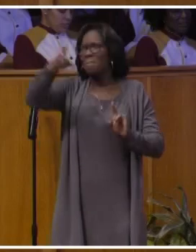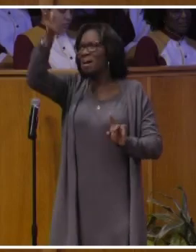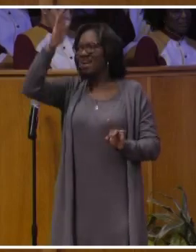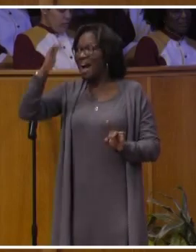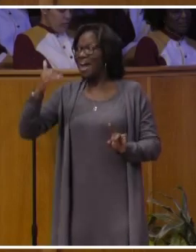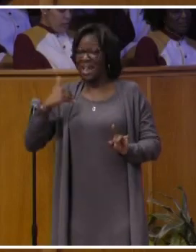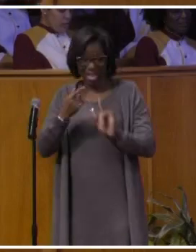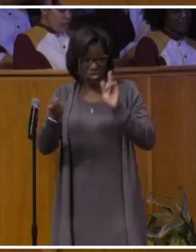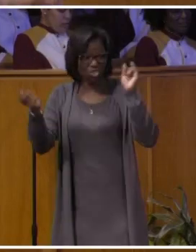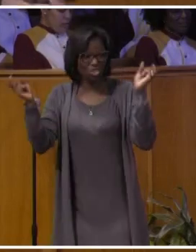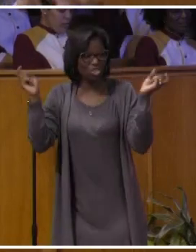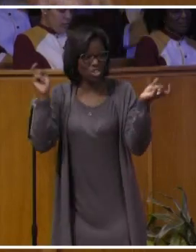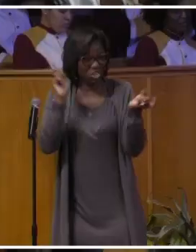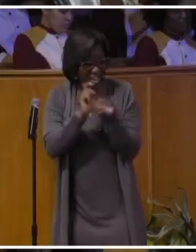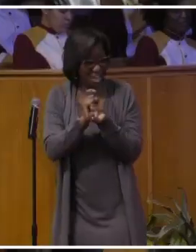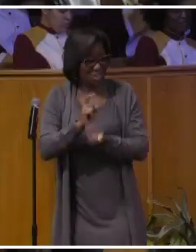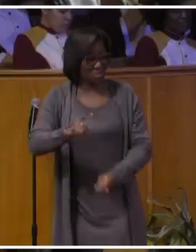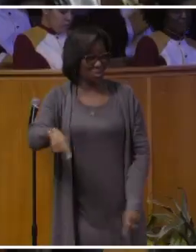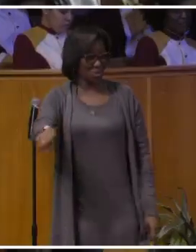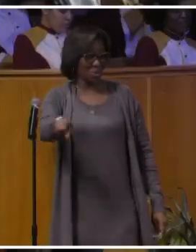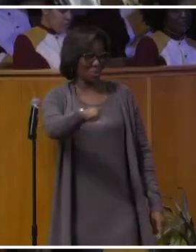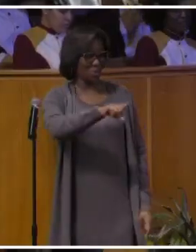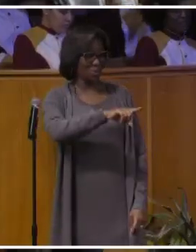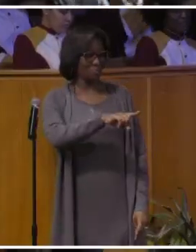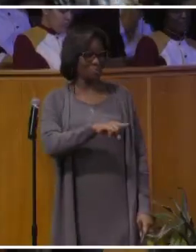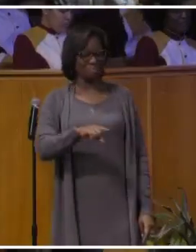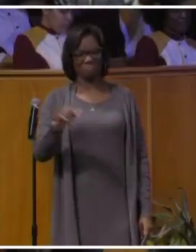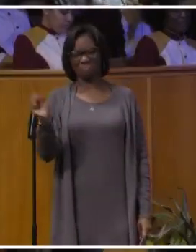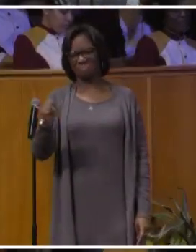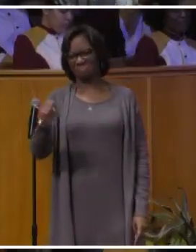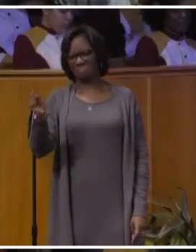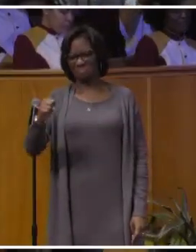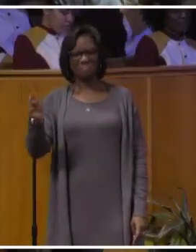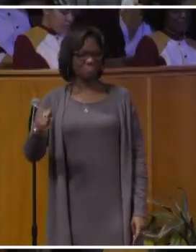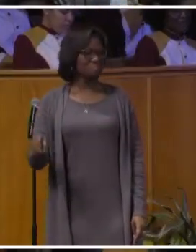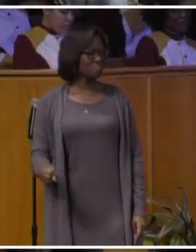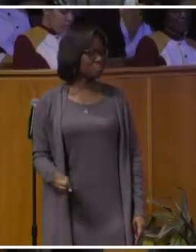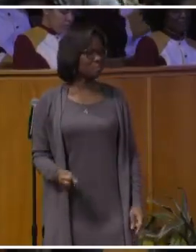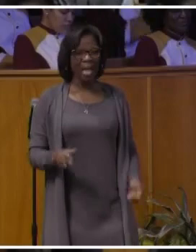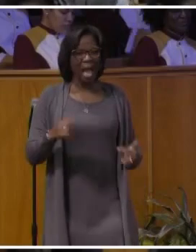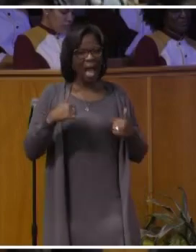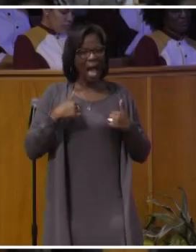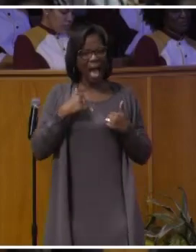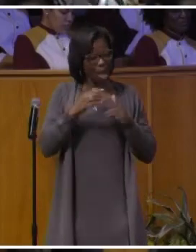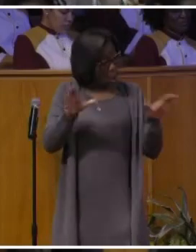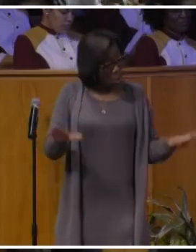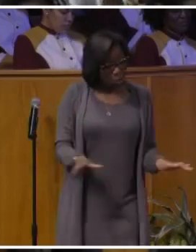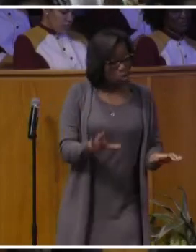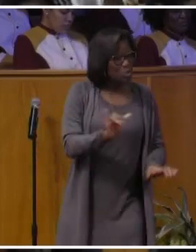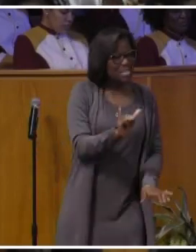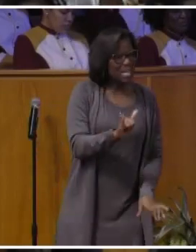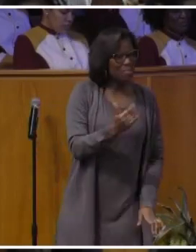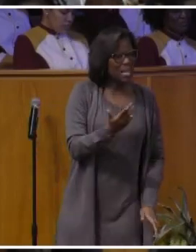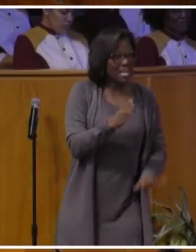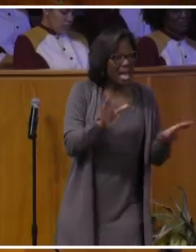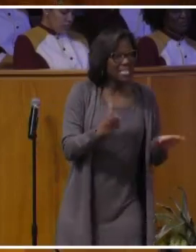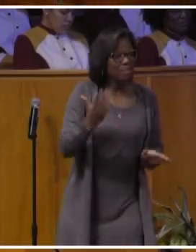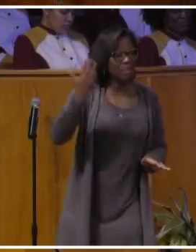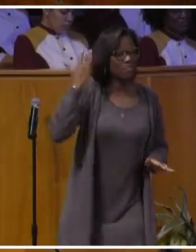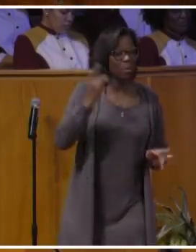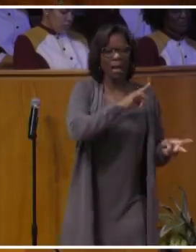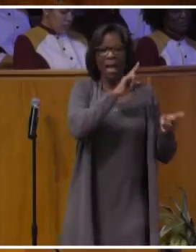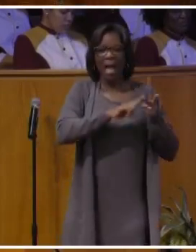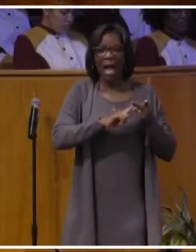has changed you? Hey! I don't do what I used to do. I don't